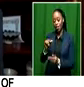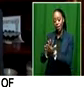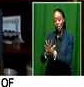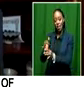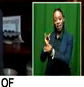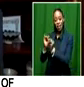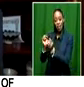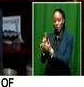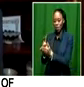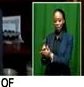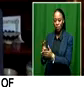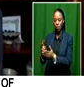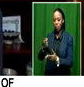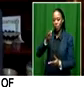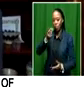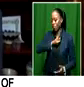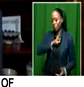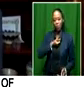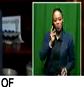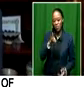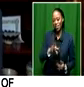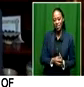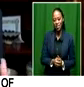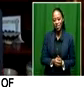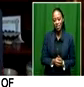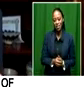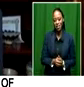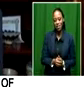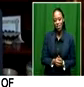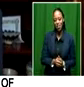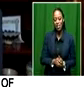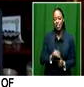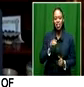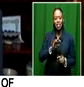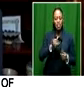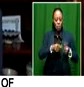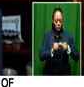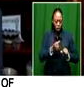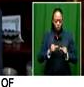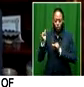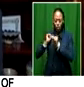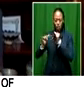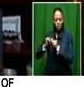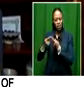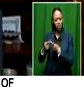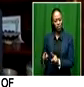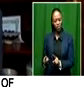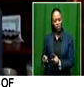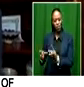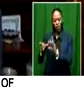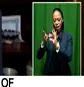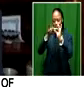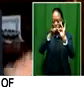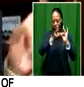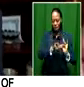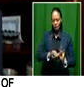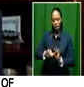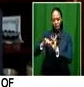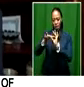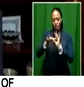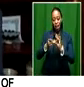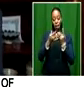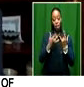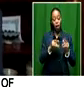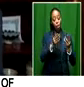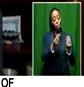and grade 12 mathematics become difficult, Leanne. It is not like biology or history. It is connected. So the